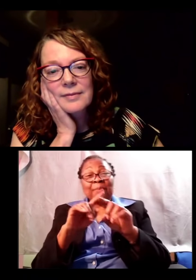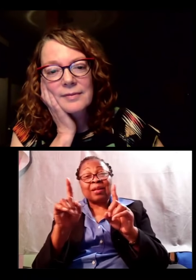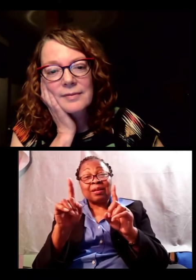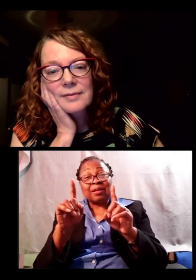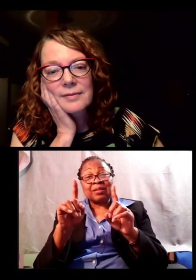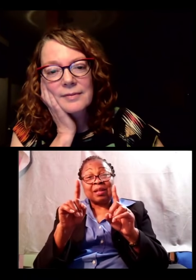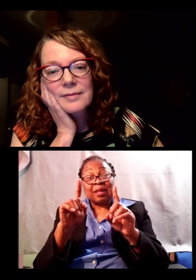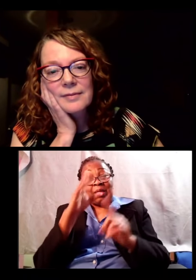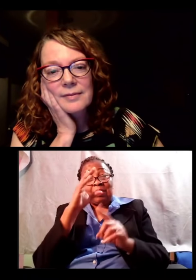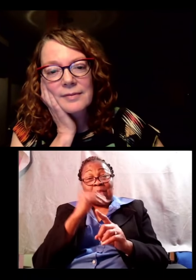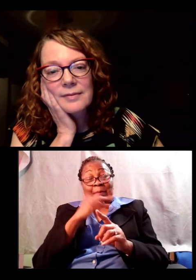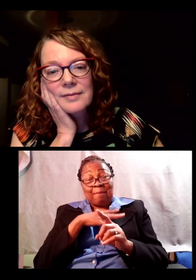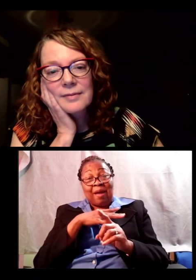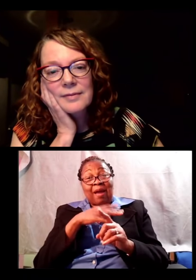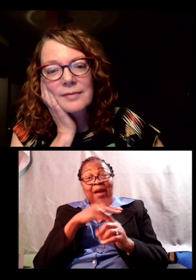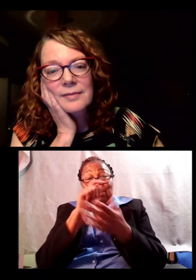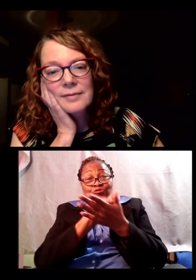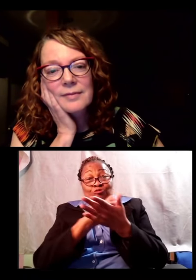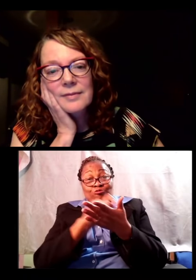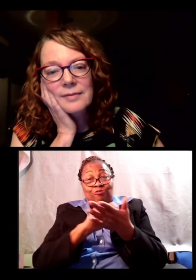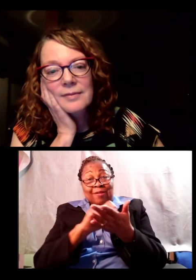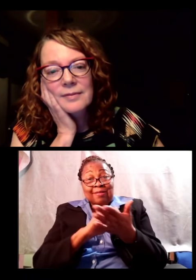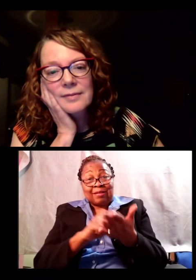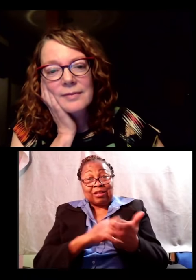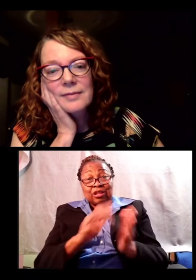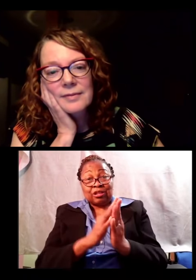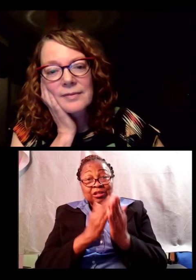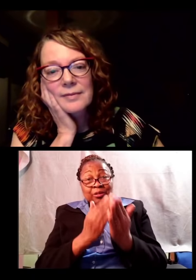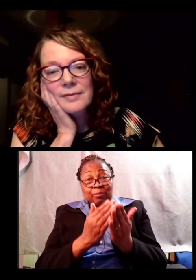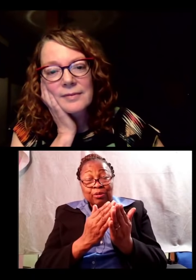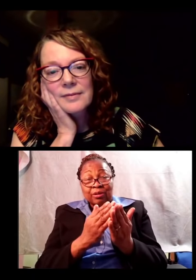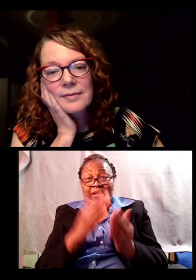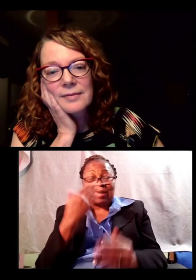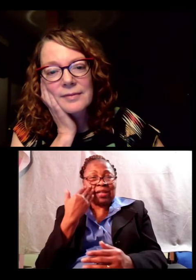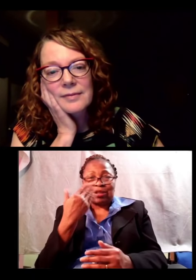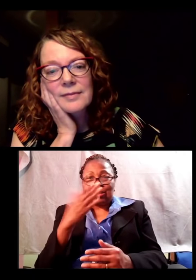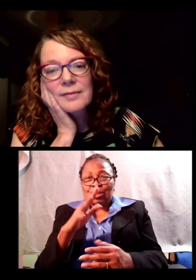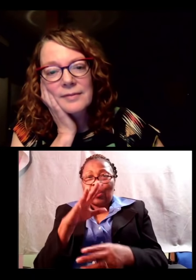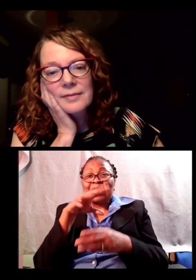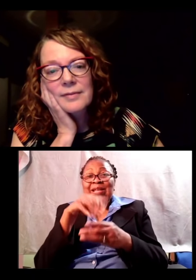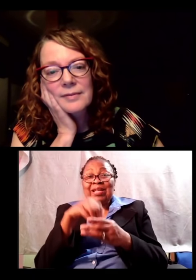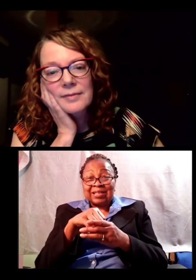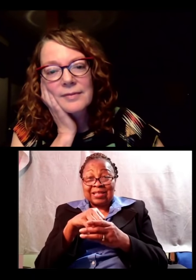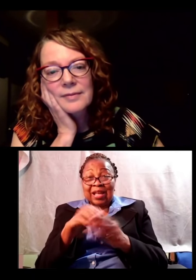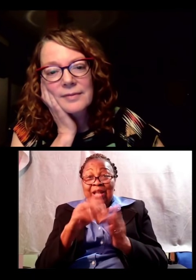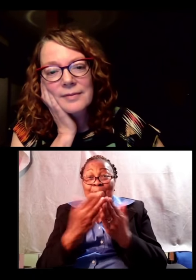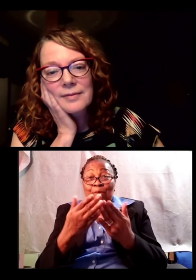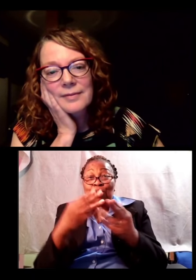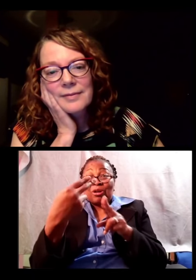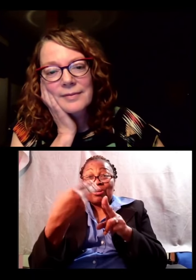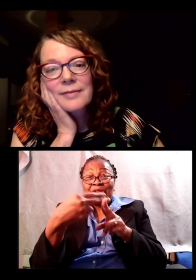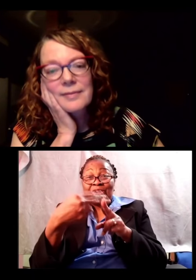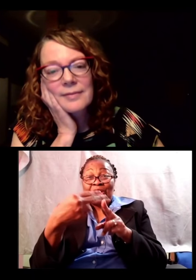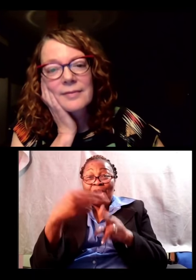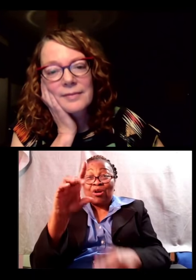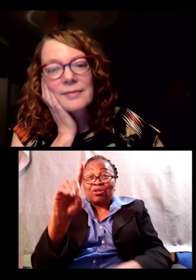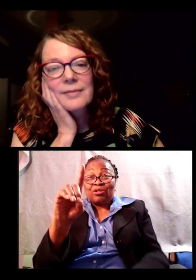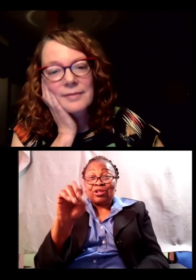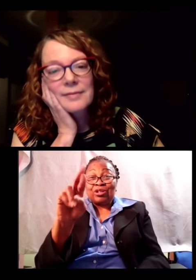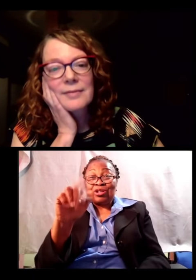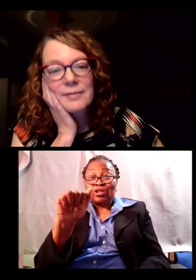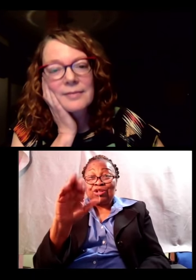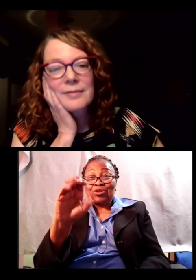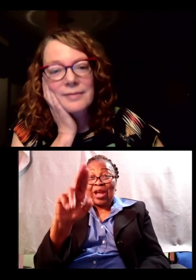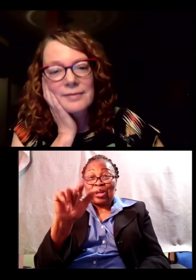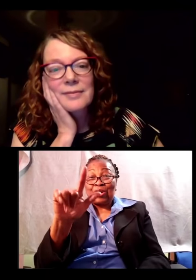writing that journal doesn't know that he's in a book called Dracula. But we readers